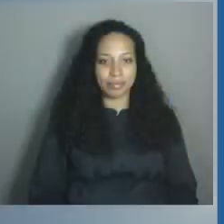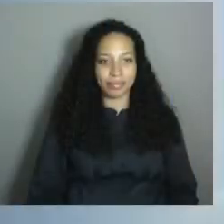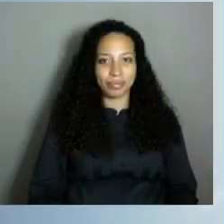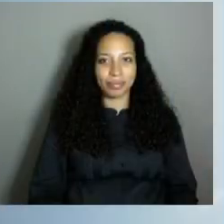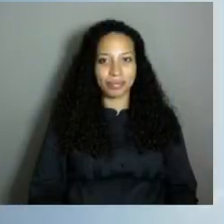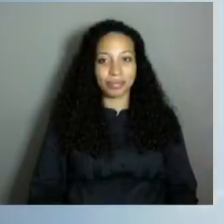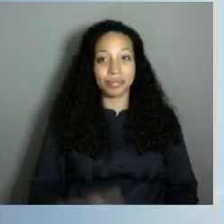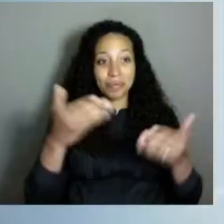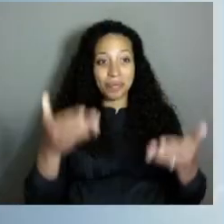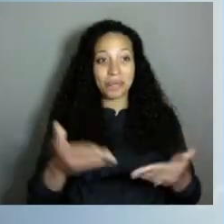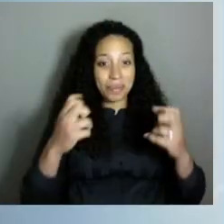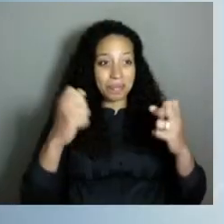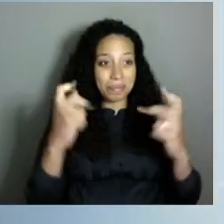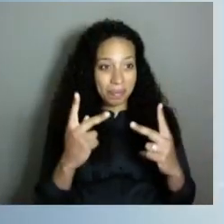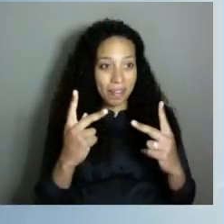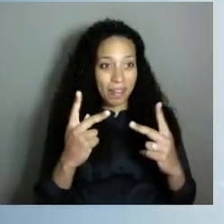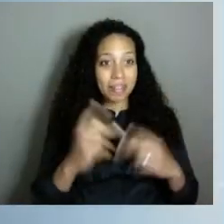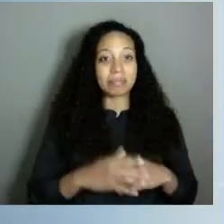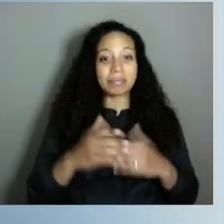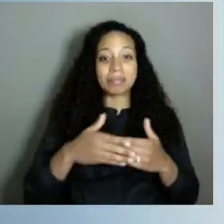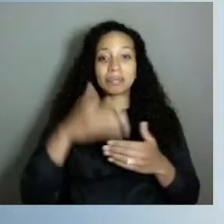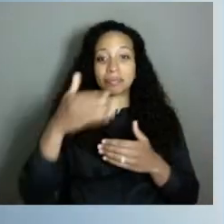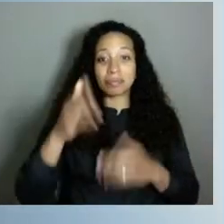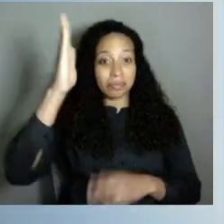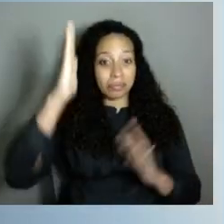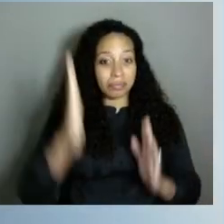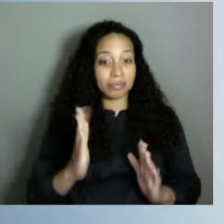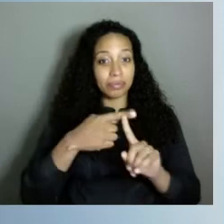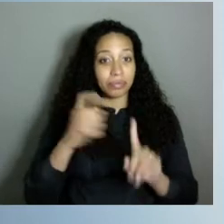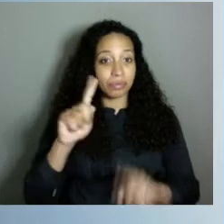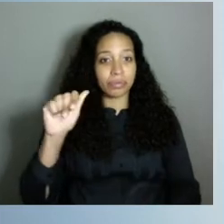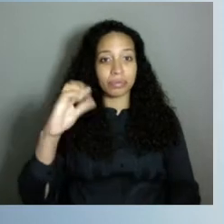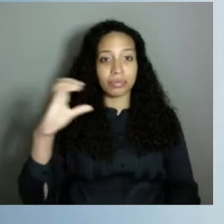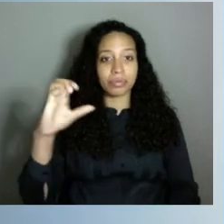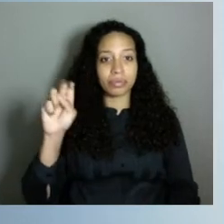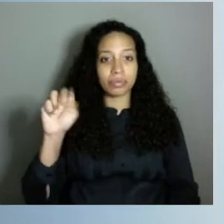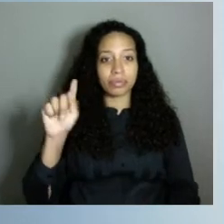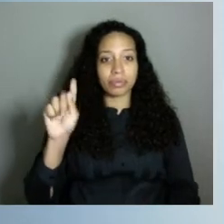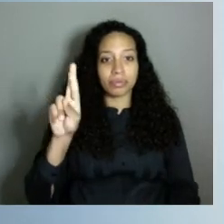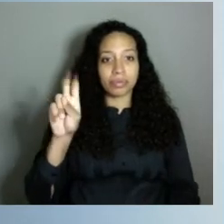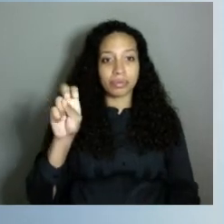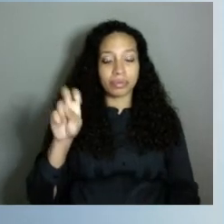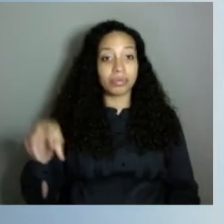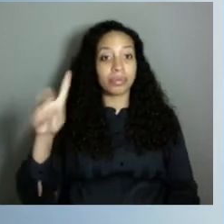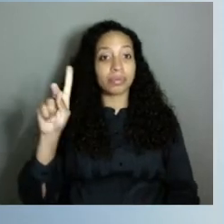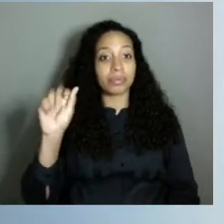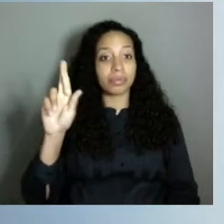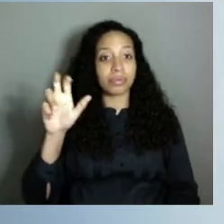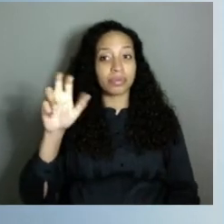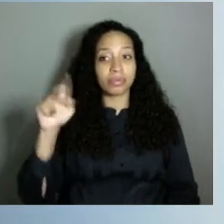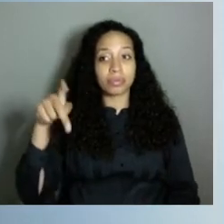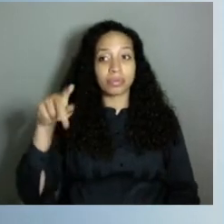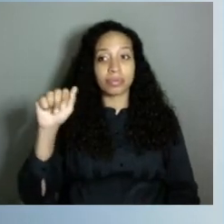Welcome back. Our next speakers come to us from Accenture. Karen Pavlin is the North America Inclusion and